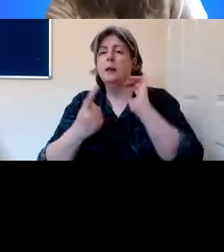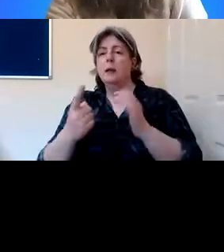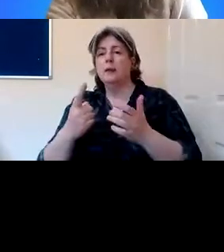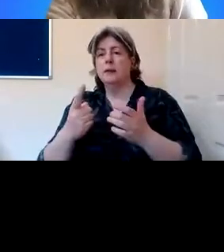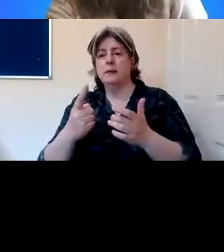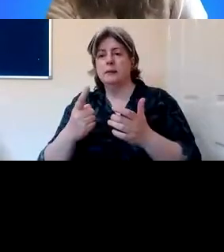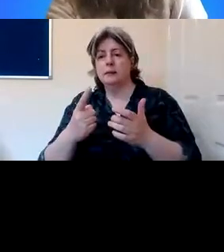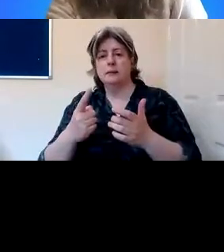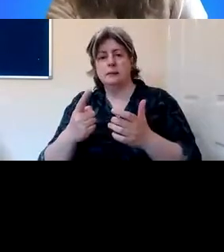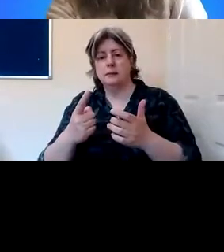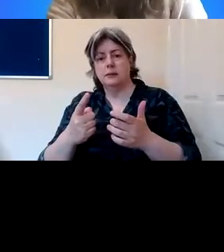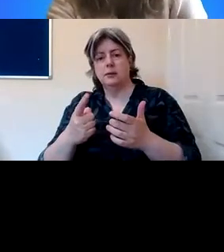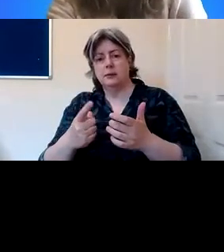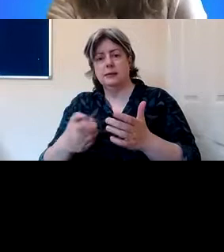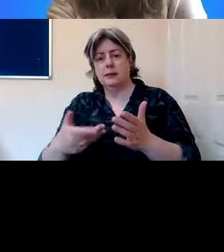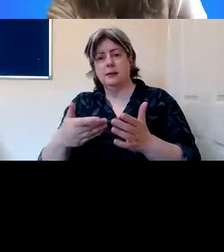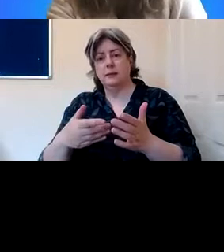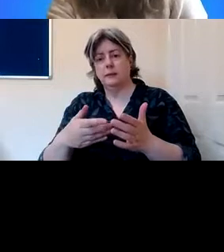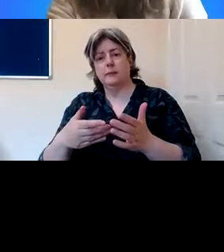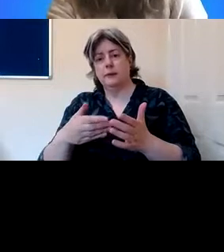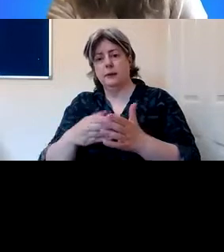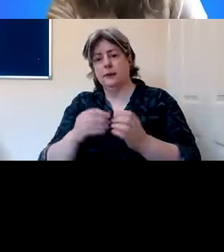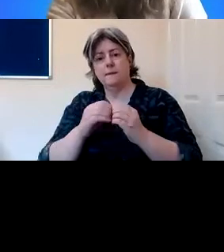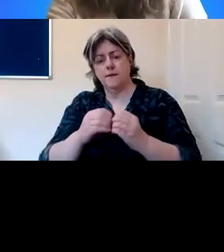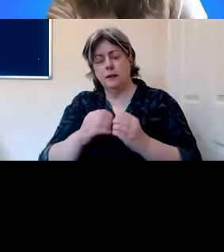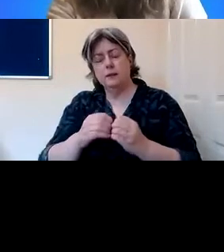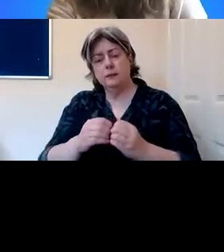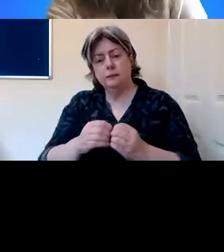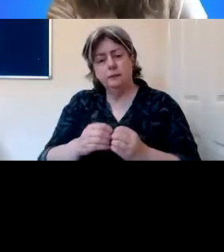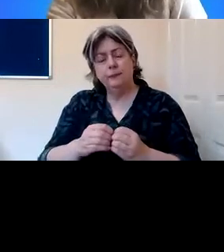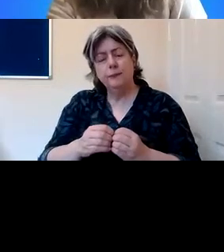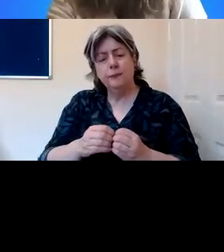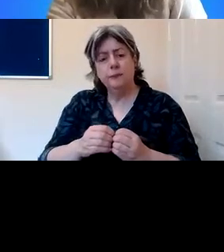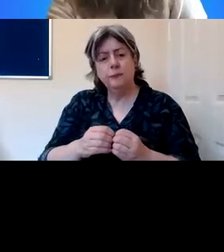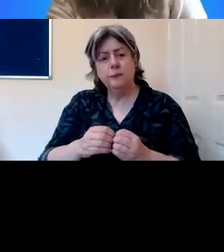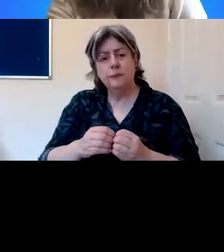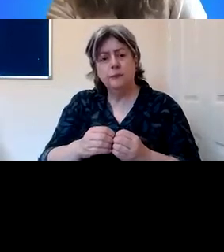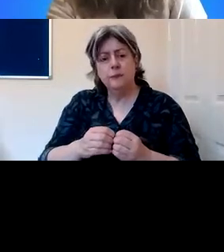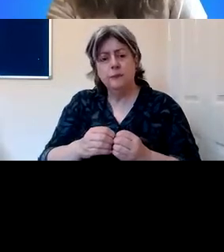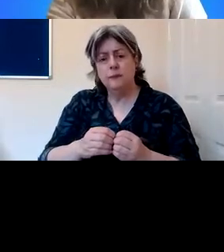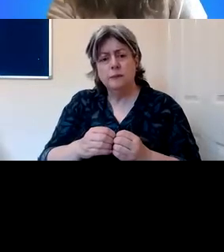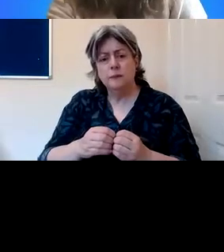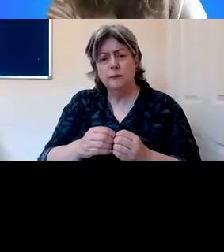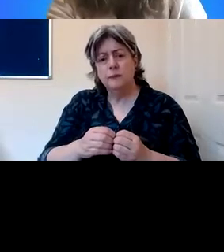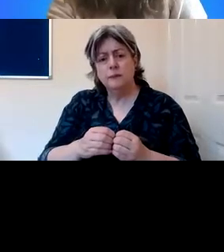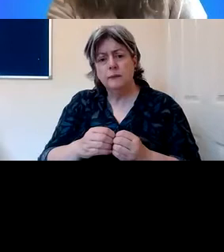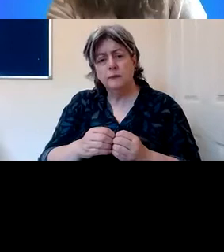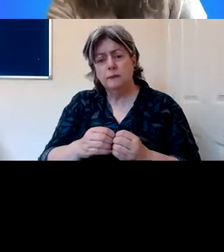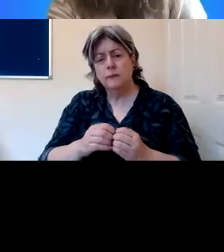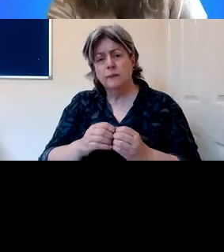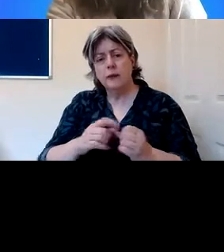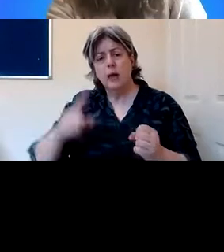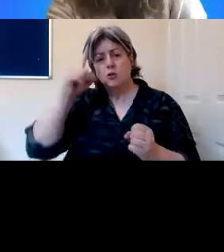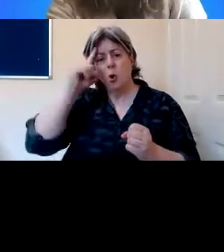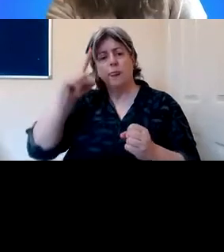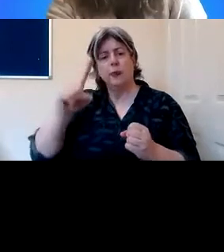So I don't think we should, to mix my metaphors, because I am a politician after all, I don't think we should throw the baby out with the bathwater. It makes no